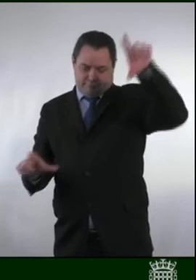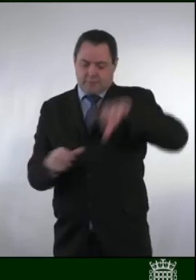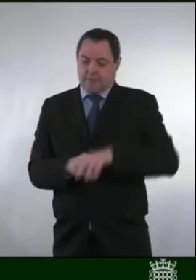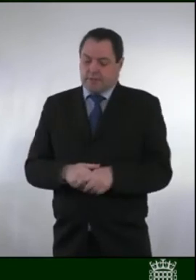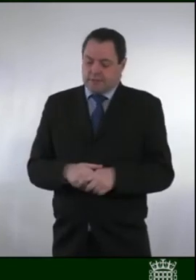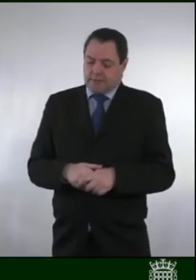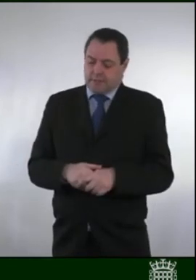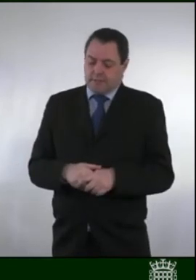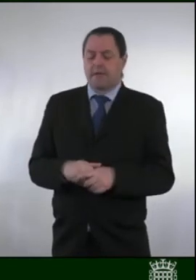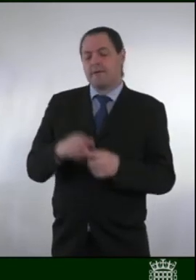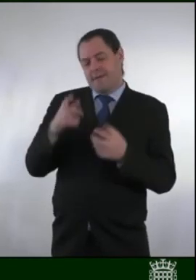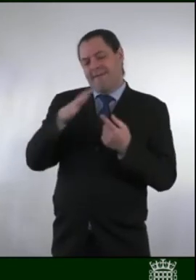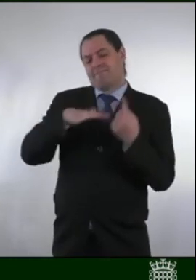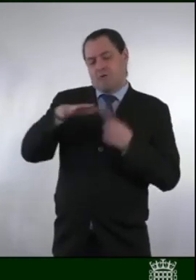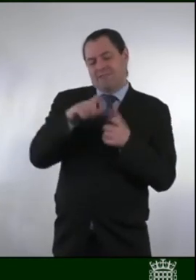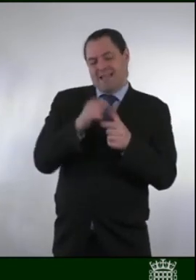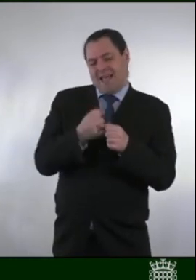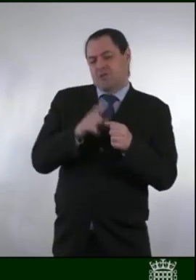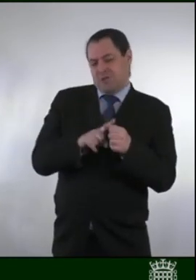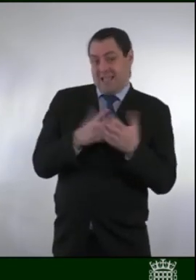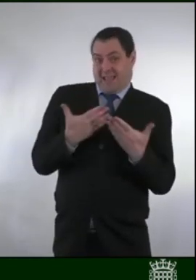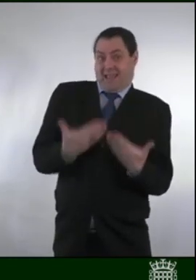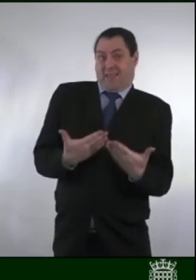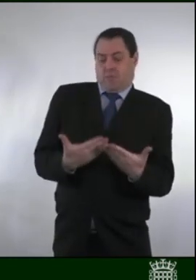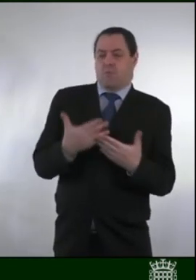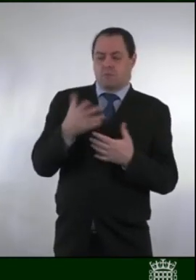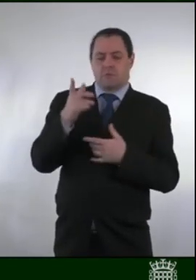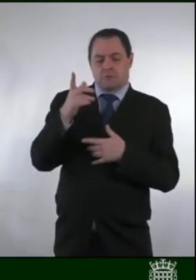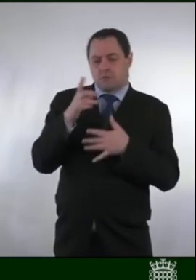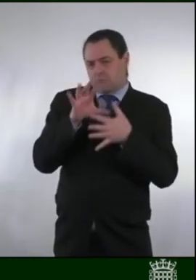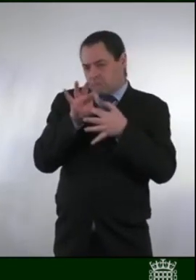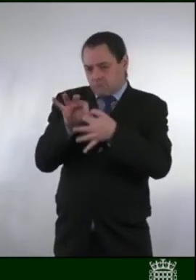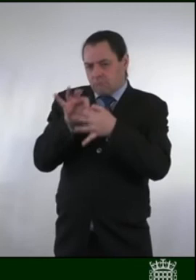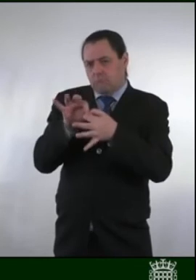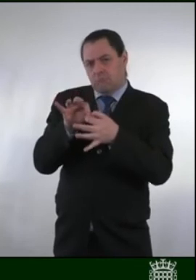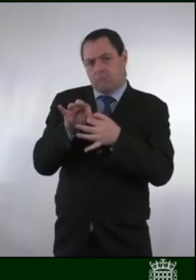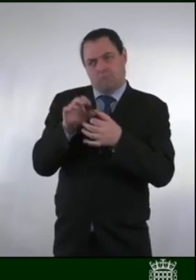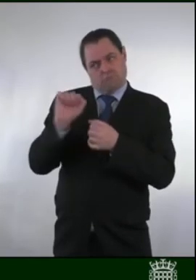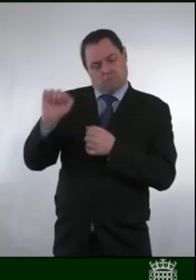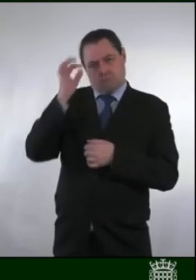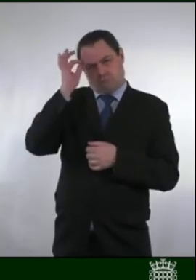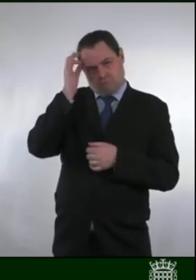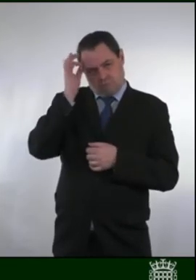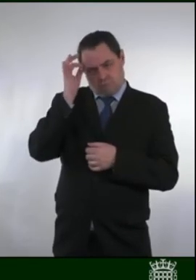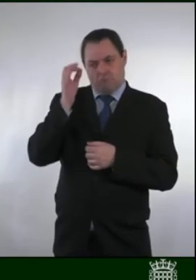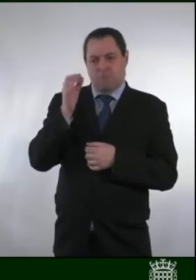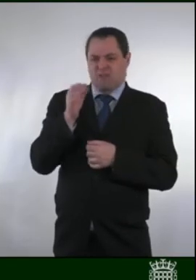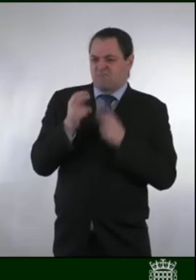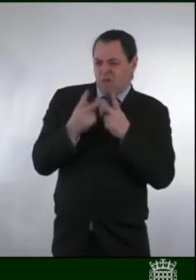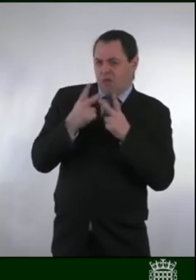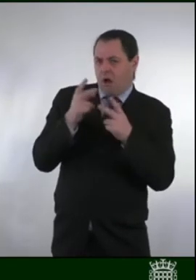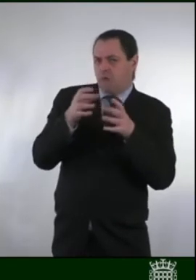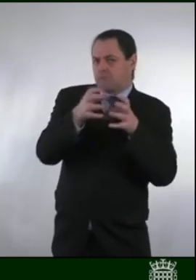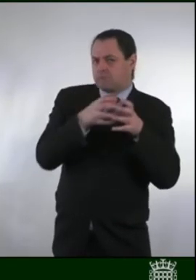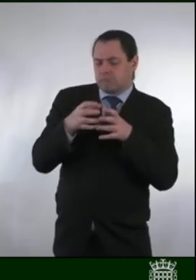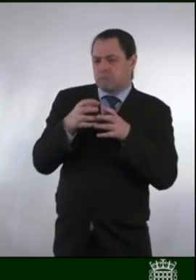the Environment Agency is working hand in glove with her local authority and other partners to find a